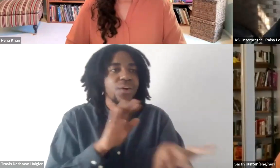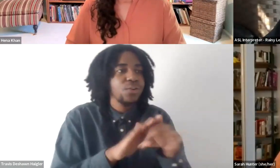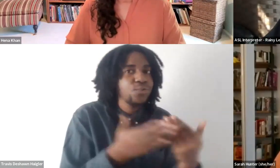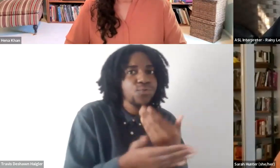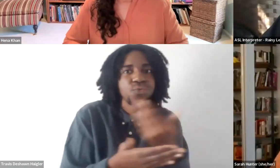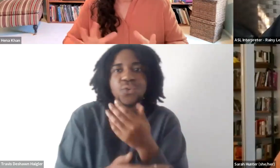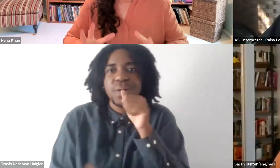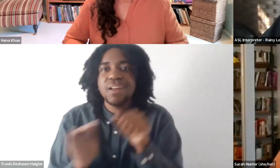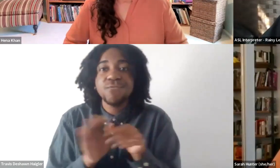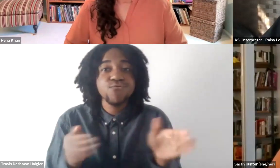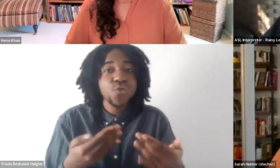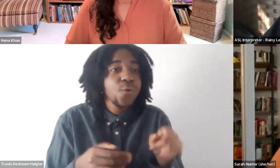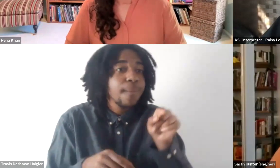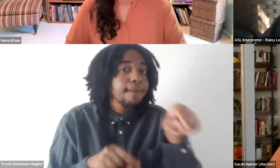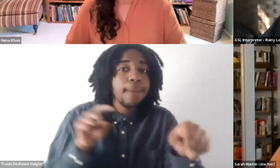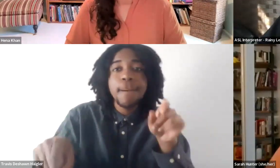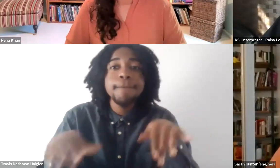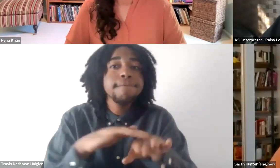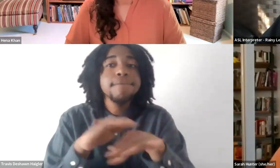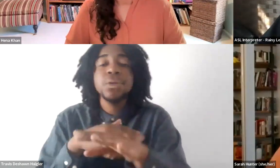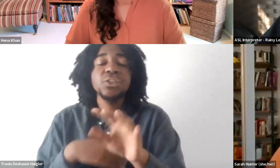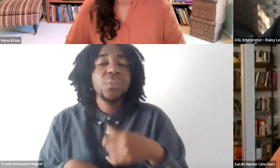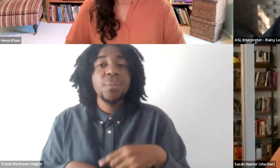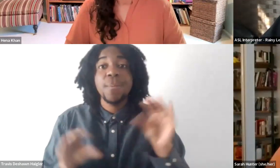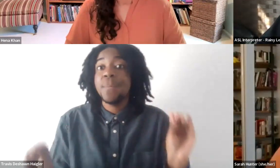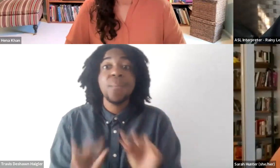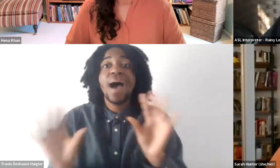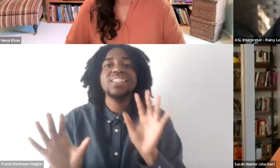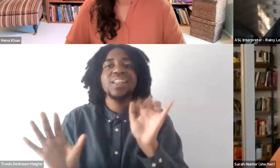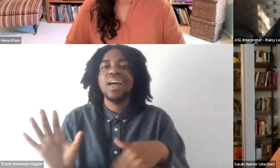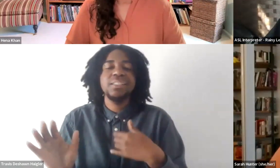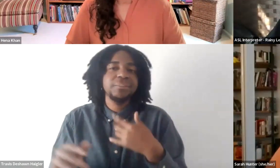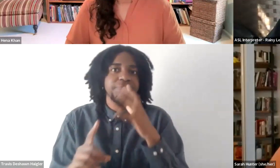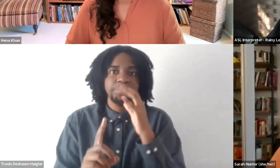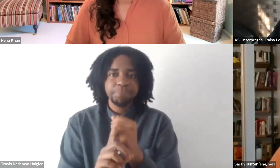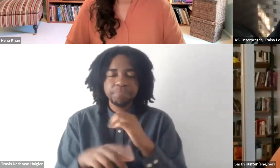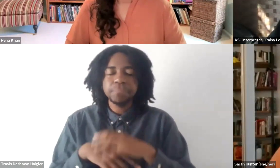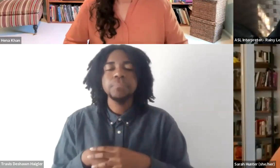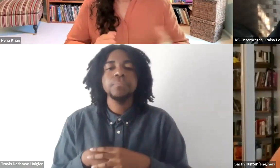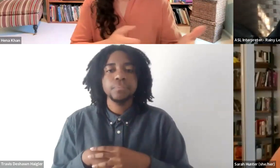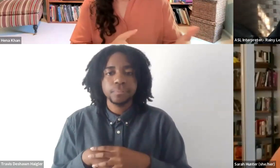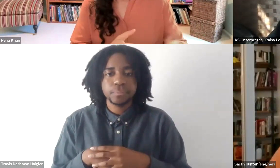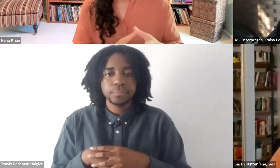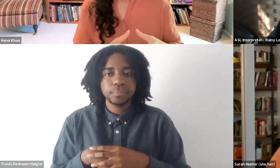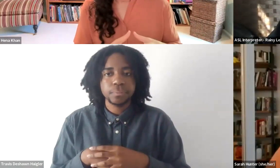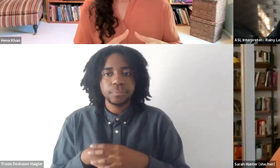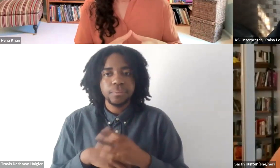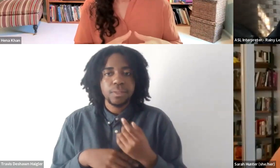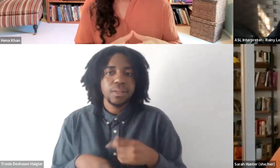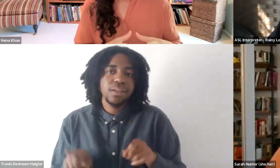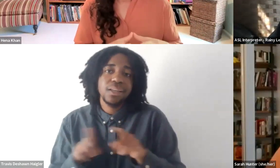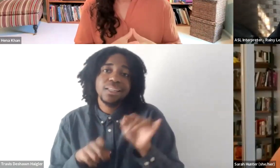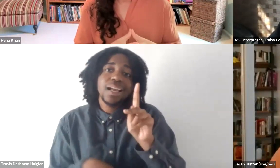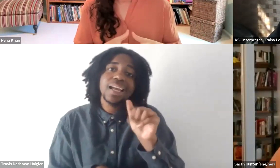that. So the magic of that was just so fascinating. And then, of course, even what Candace mentioned earlier,